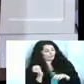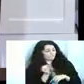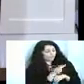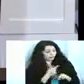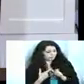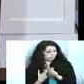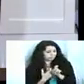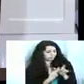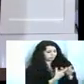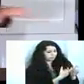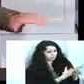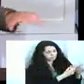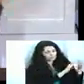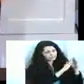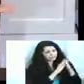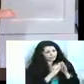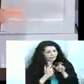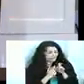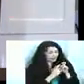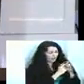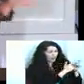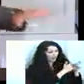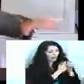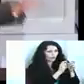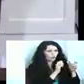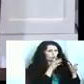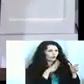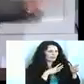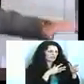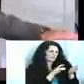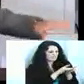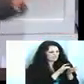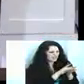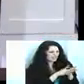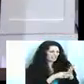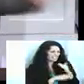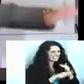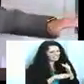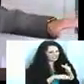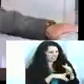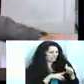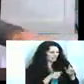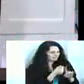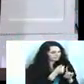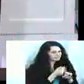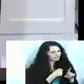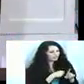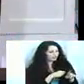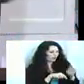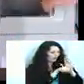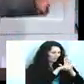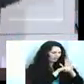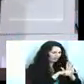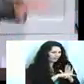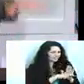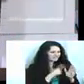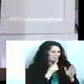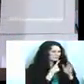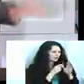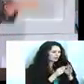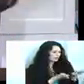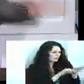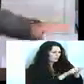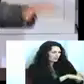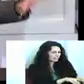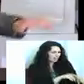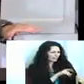she ran amongst all those women who had kicked her, who had abused her, who had told her she was worthless, who had done all to ostracize